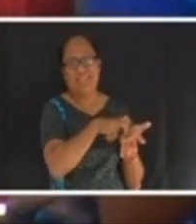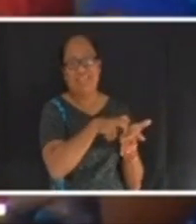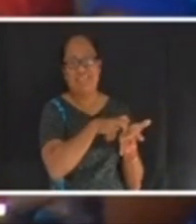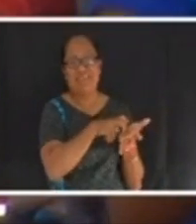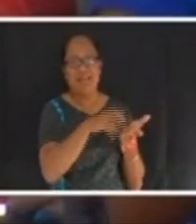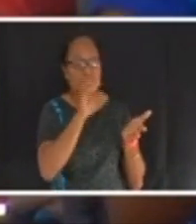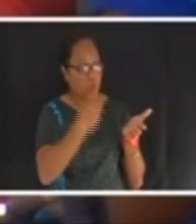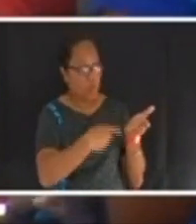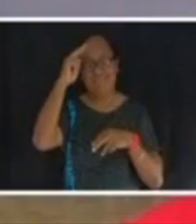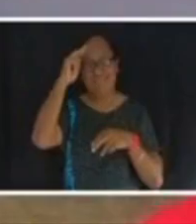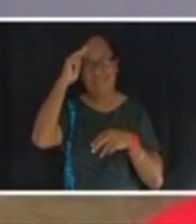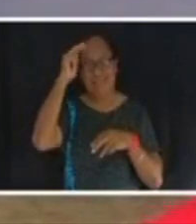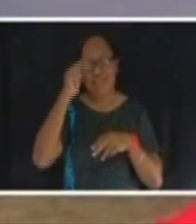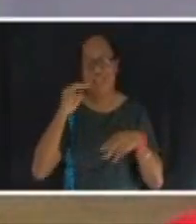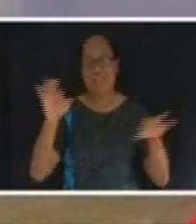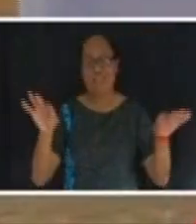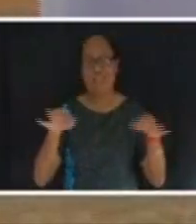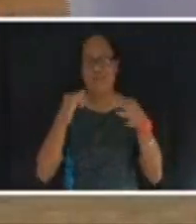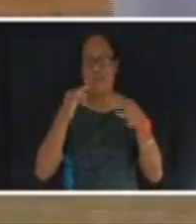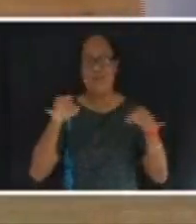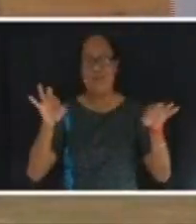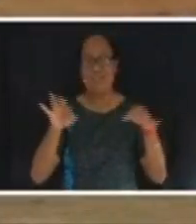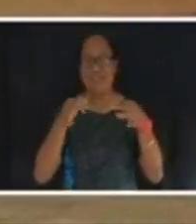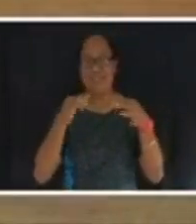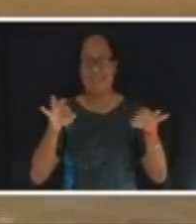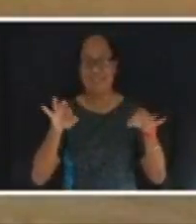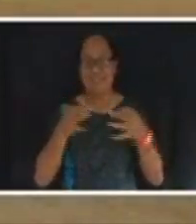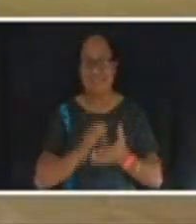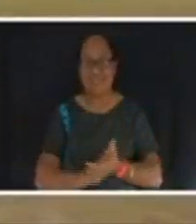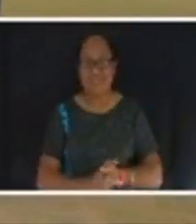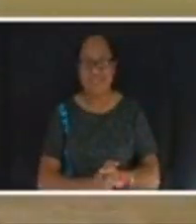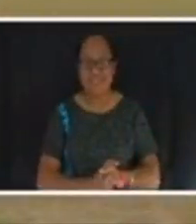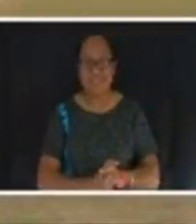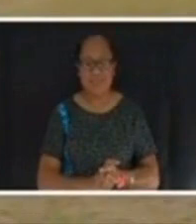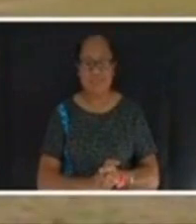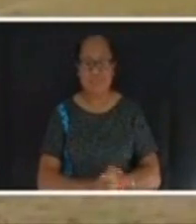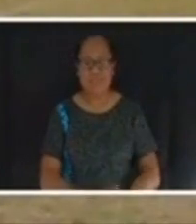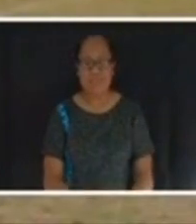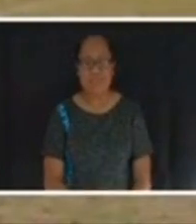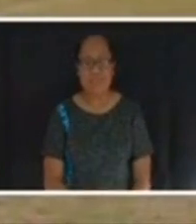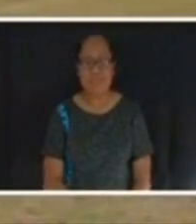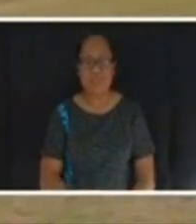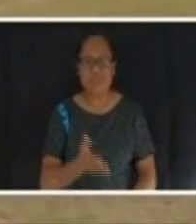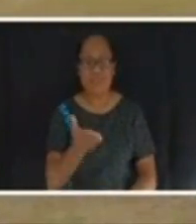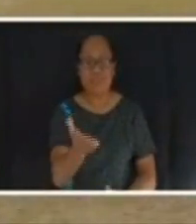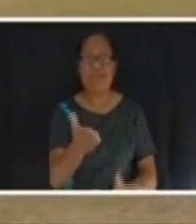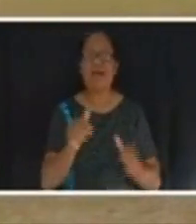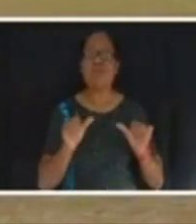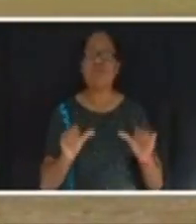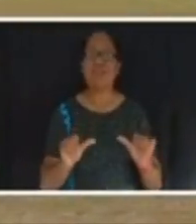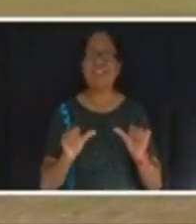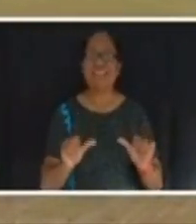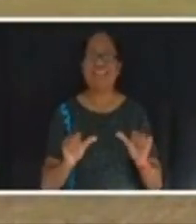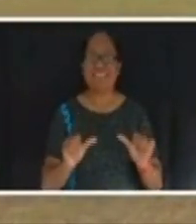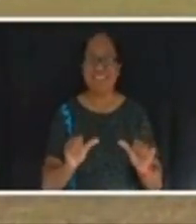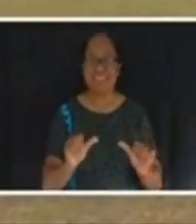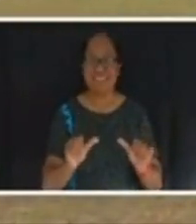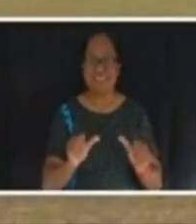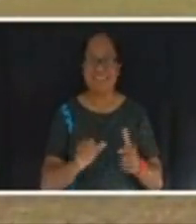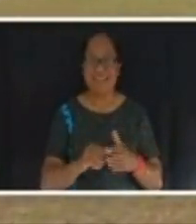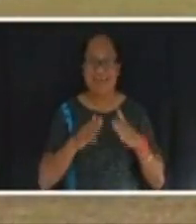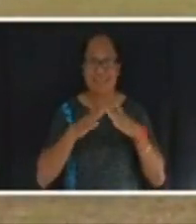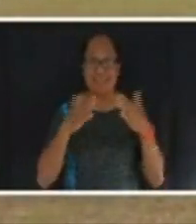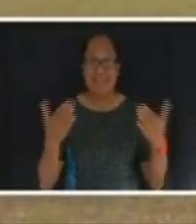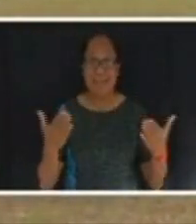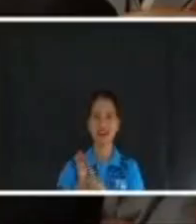and economic rights. Meanwhile, it was also the first time the President publicly acknowledged the Prime Minister and the government for